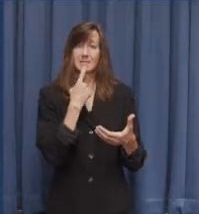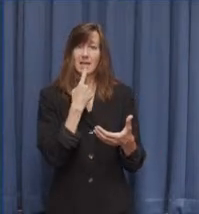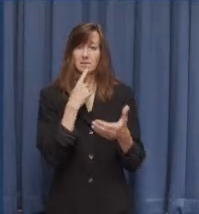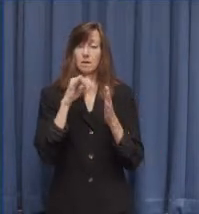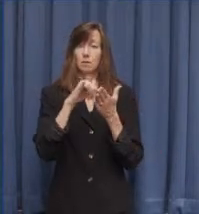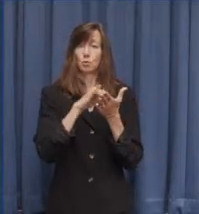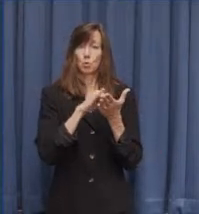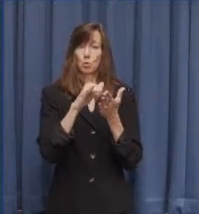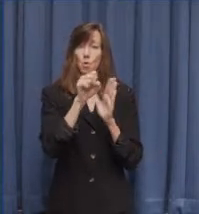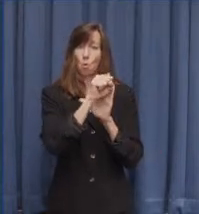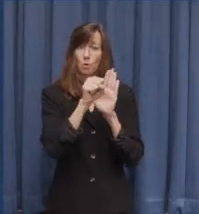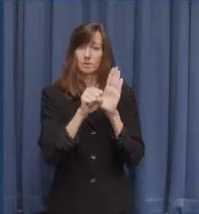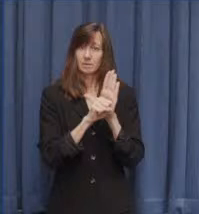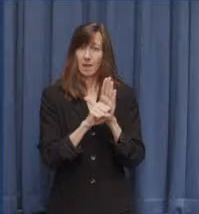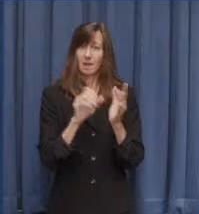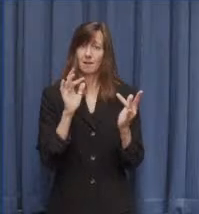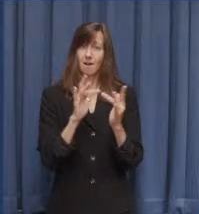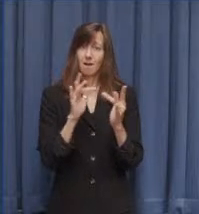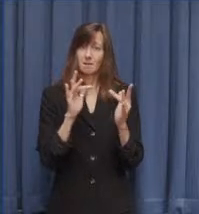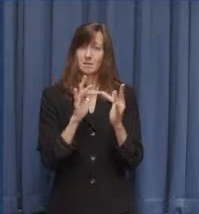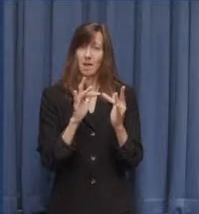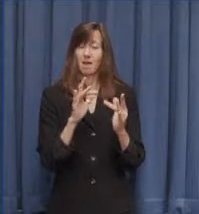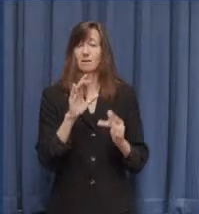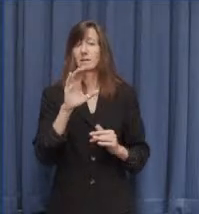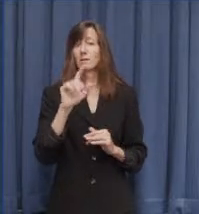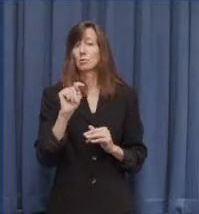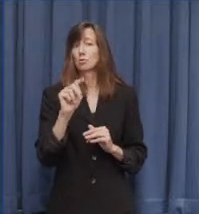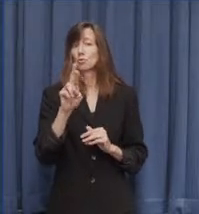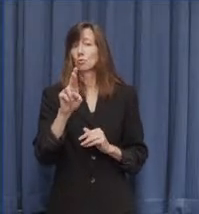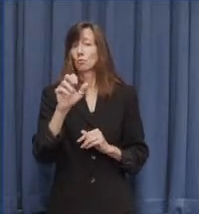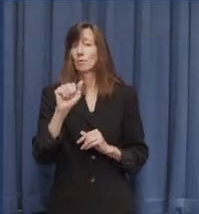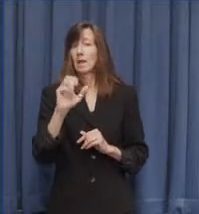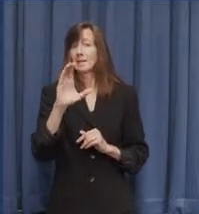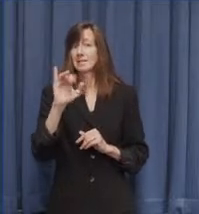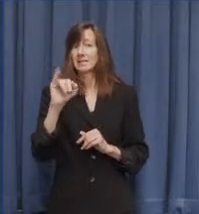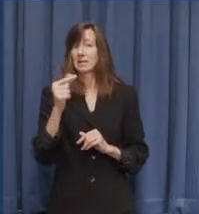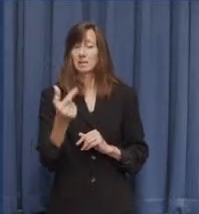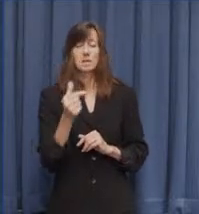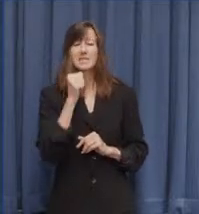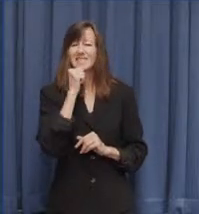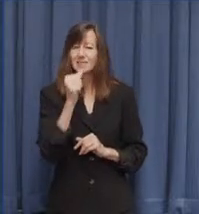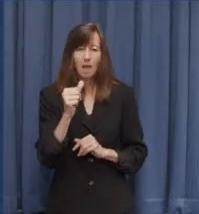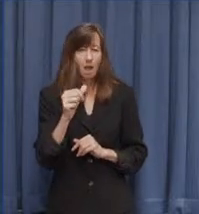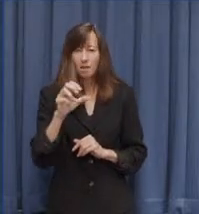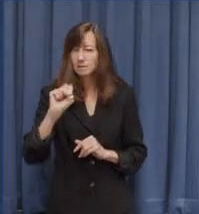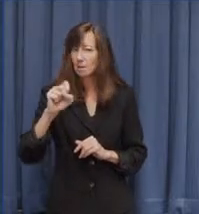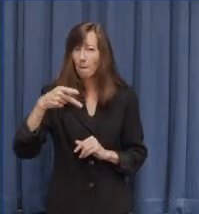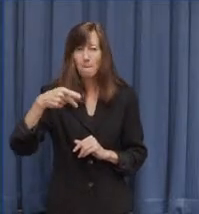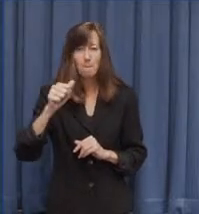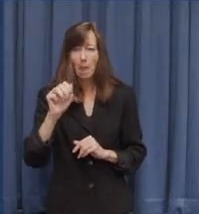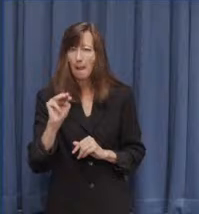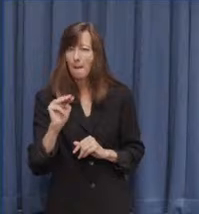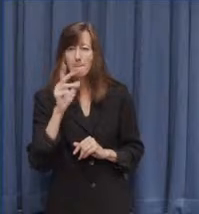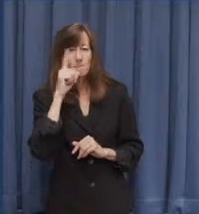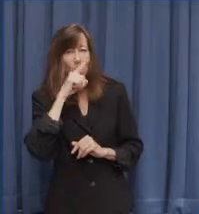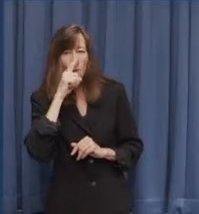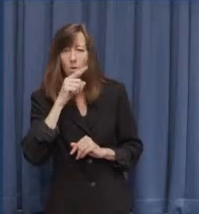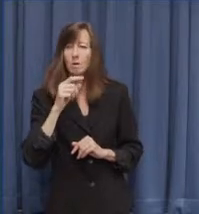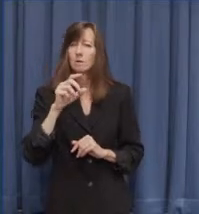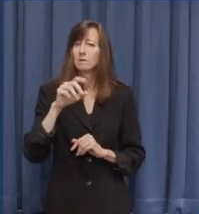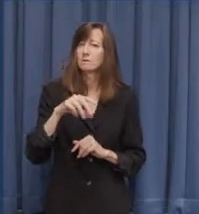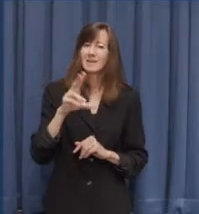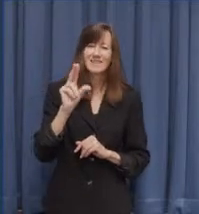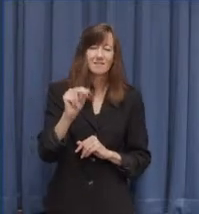a spoof. That caller ID has been set up as part of this statewide contact tracing system, which